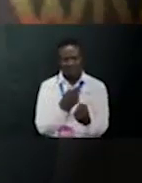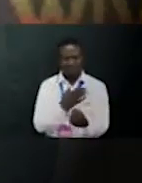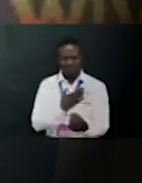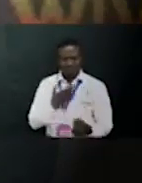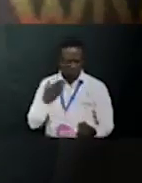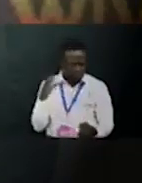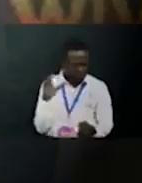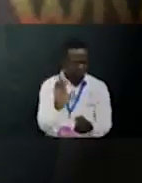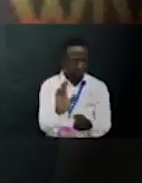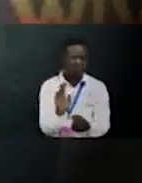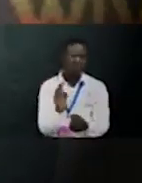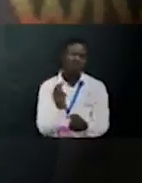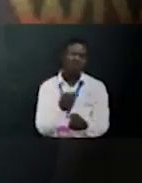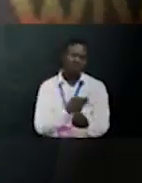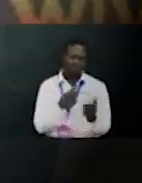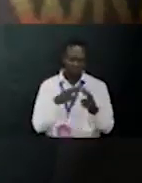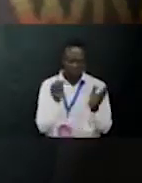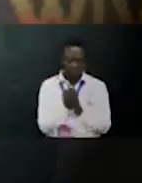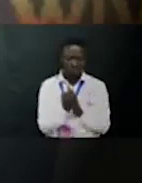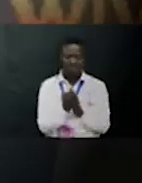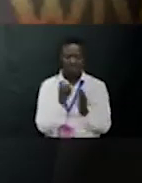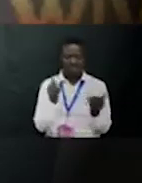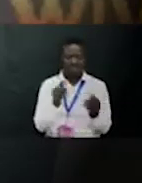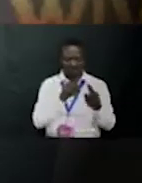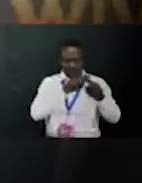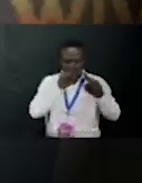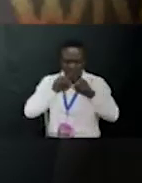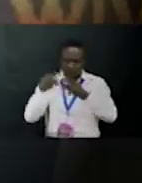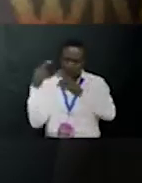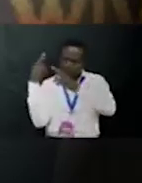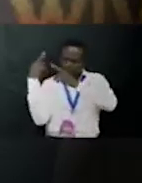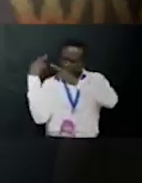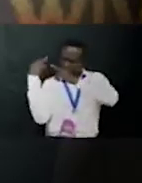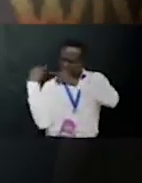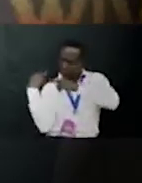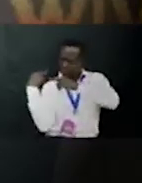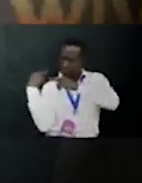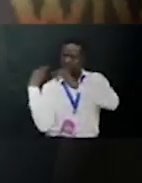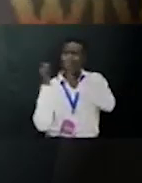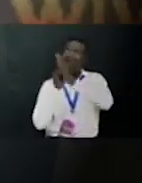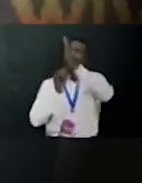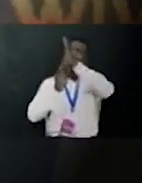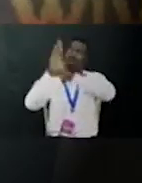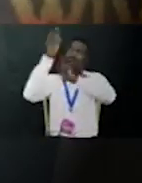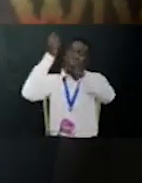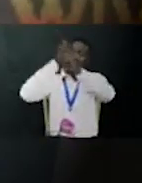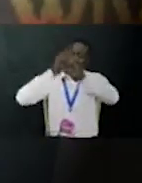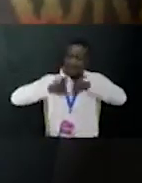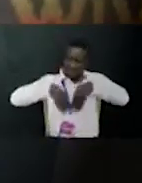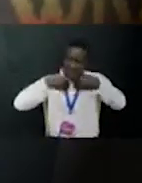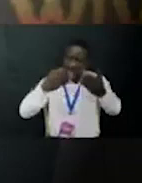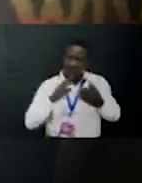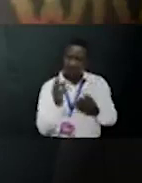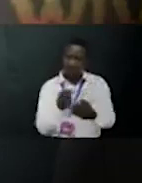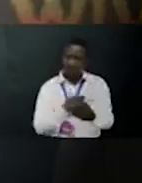empower us, yes, so that the various responsibilities that he has assigned us